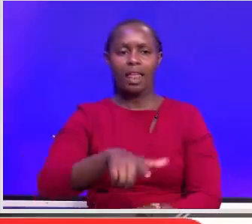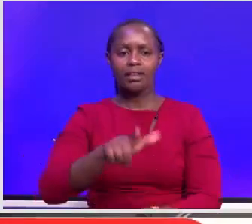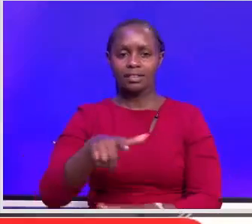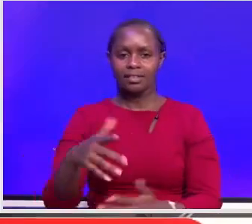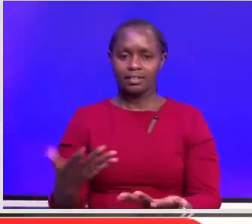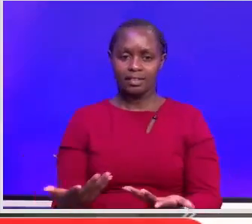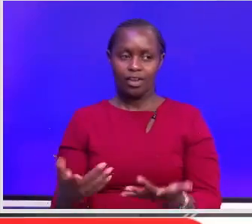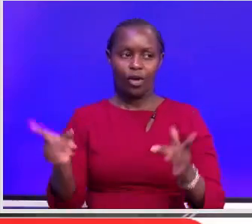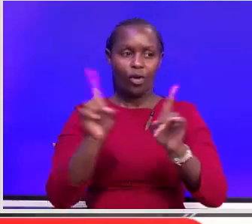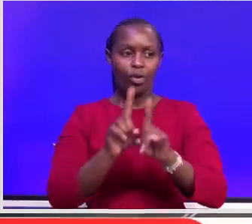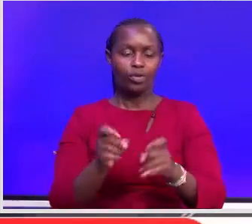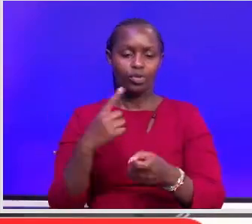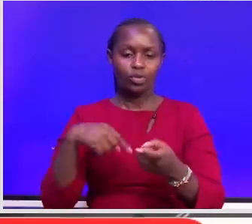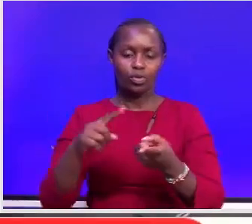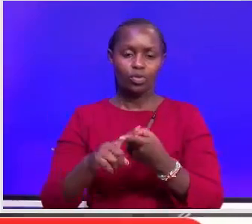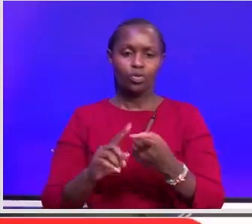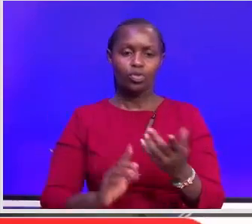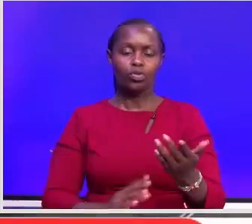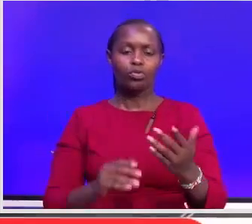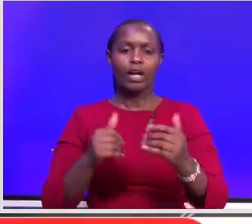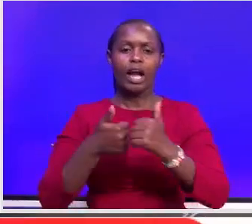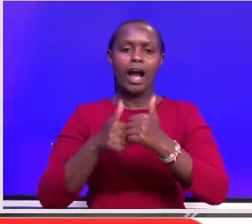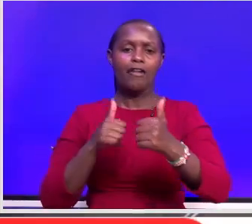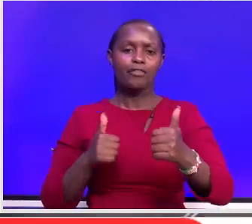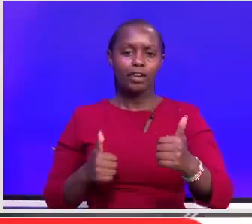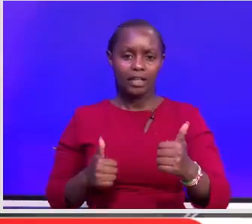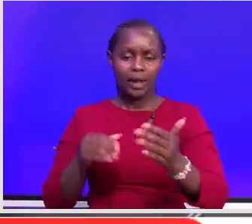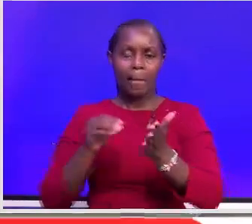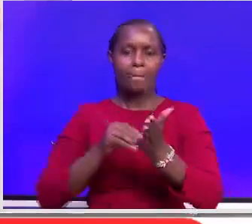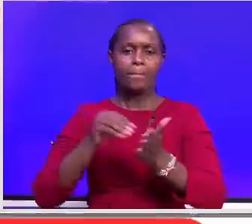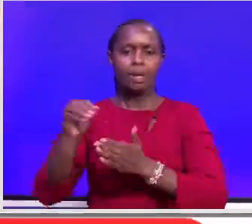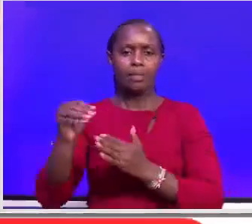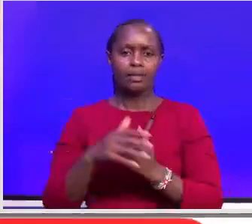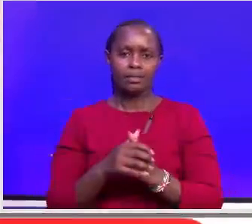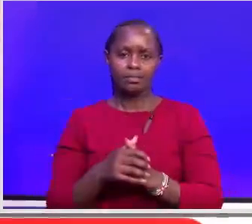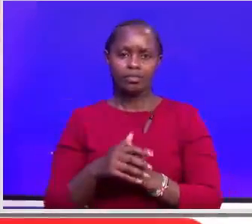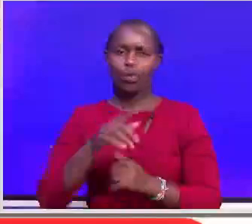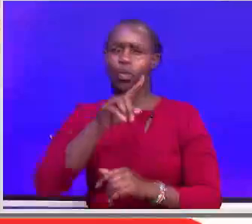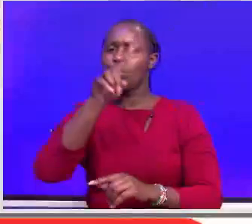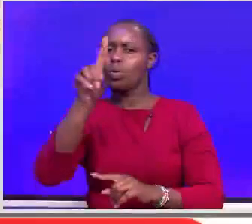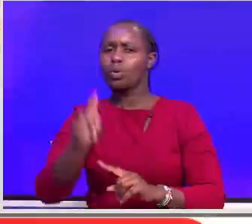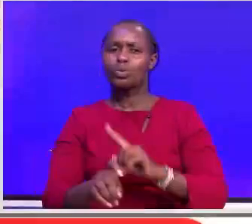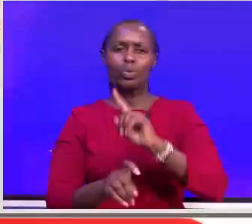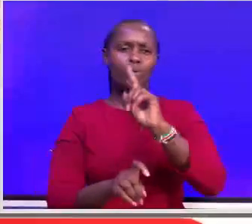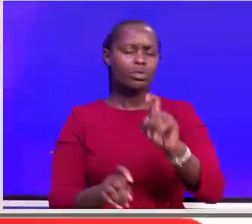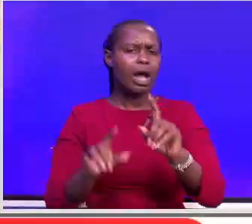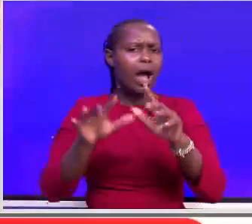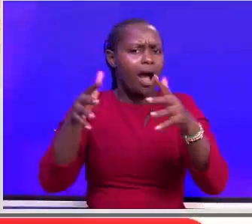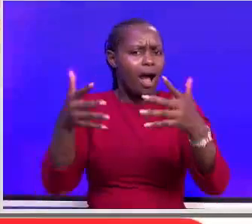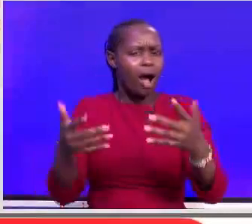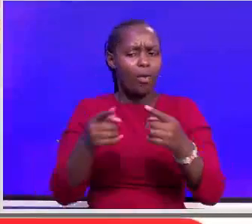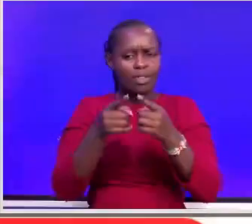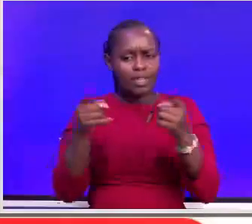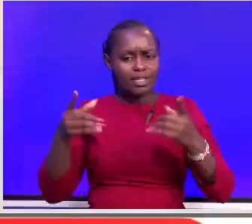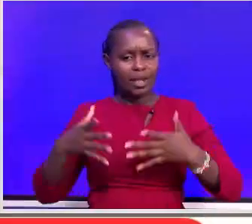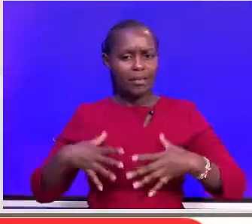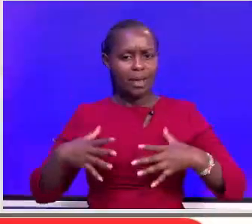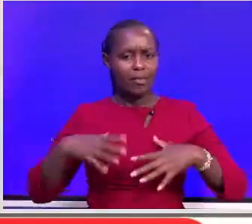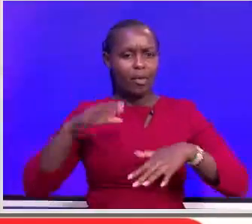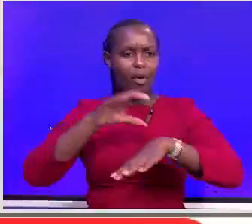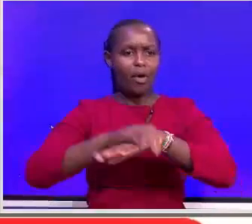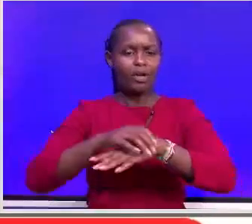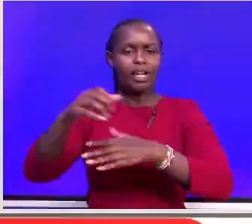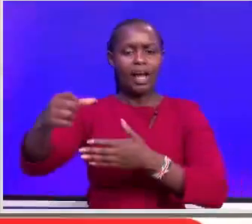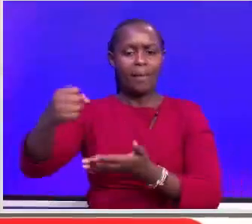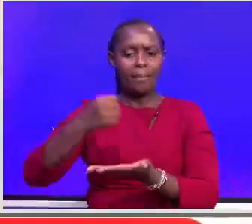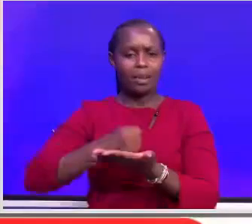Collusions to evade payment altogether. Many questions now link on how the alleged culprits gained